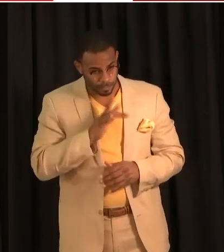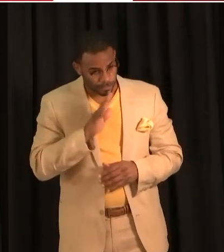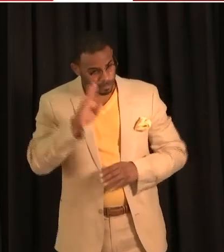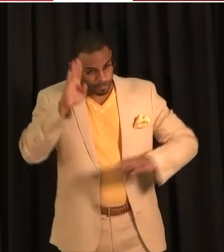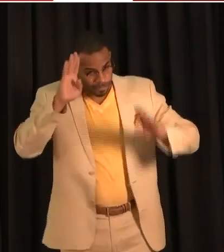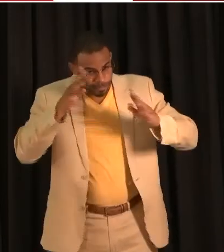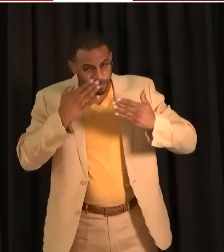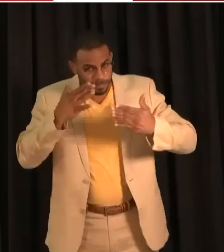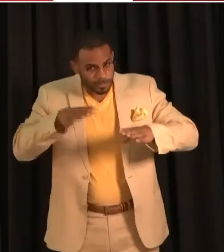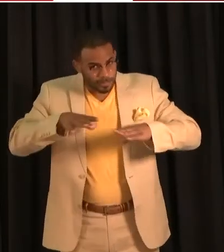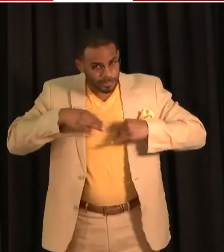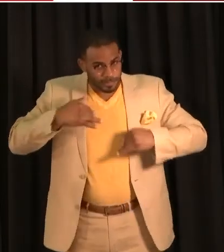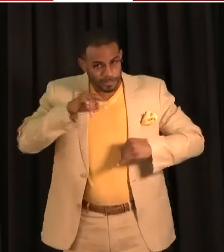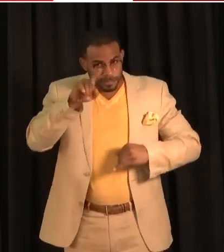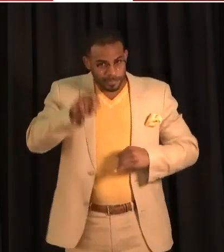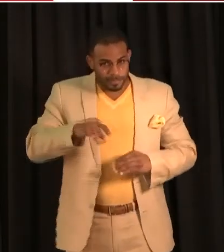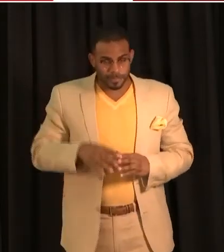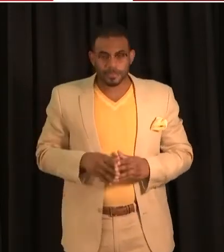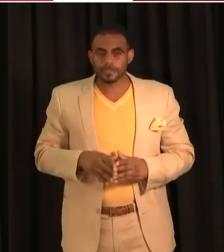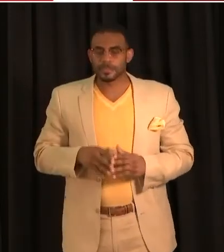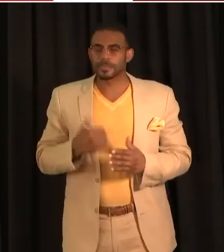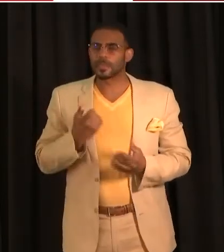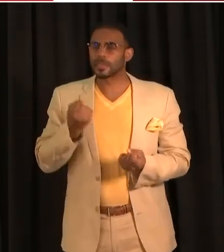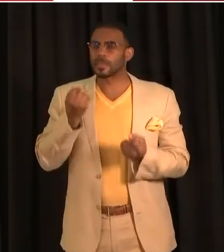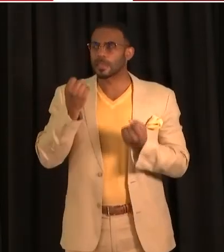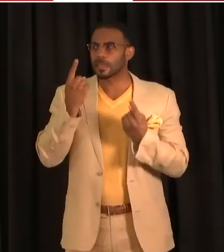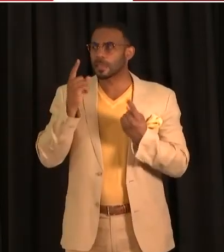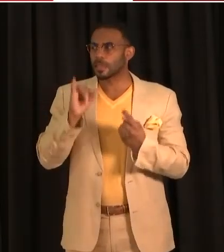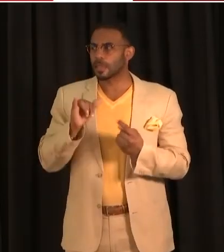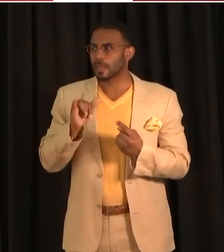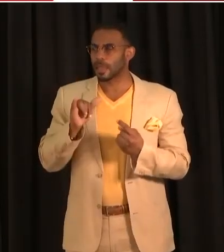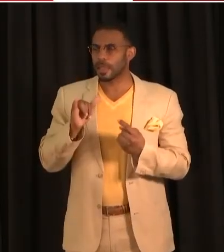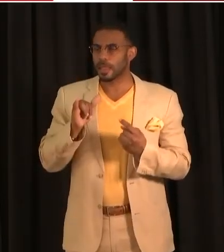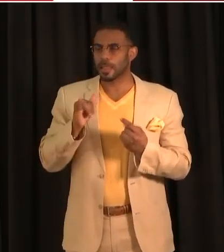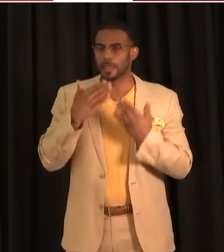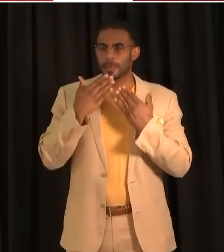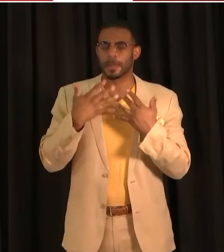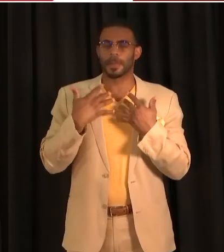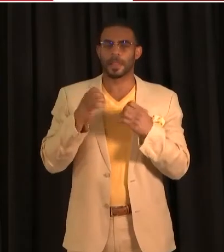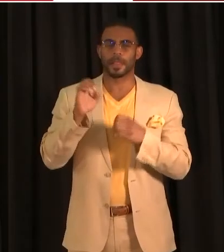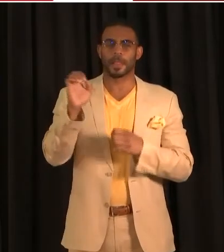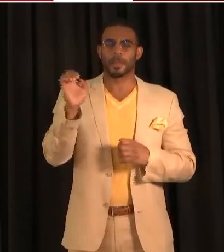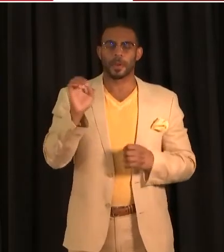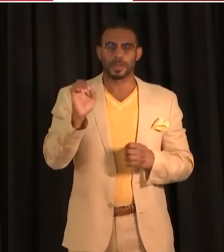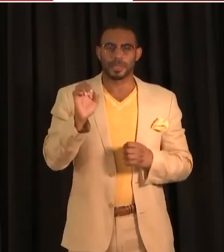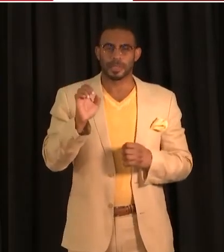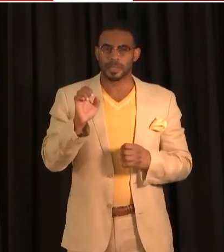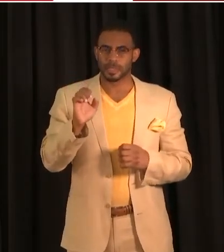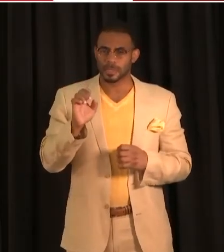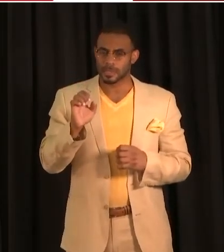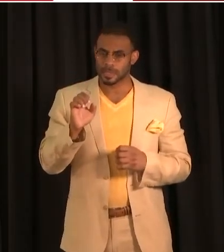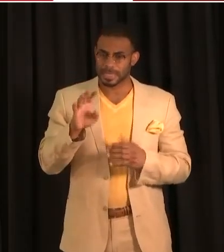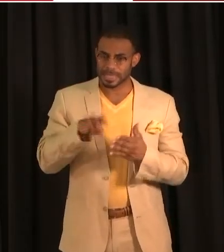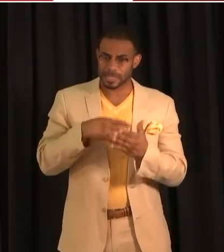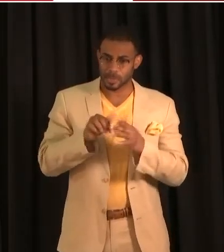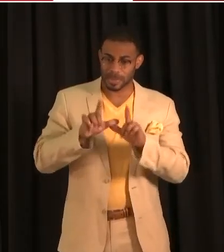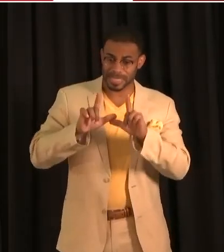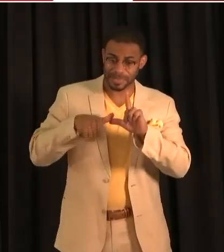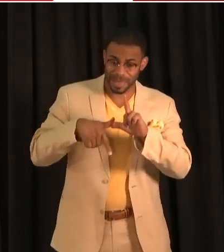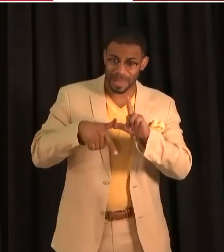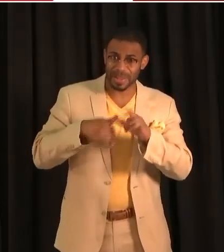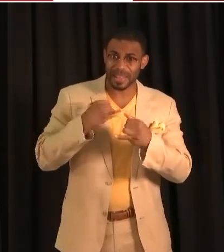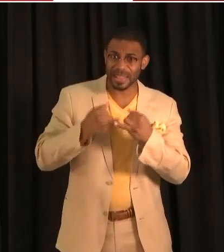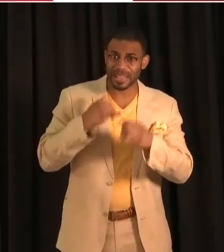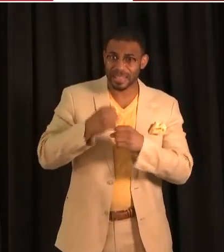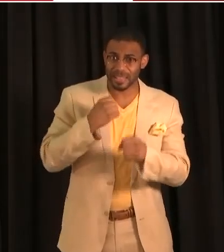Hi, thank you so much for taking my question. I understand that the public health emergency is scheduled to expire